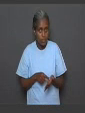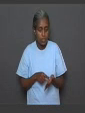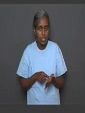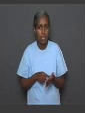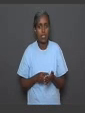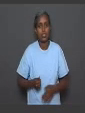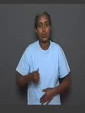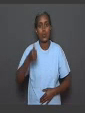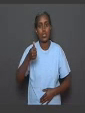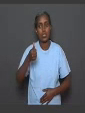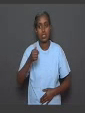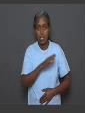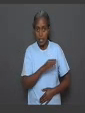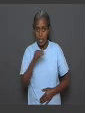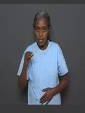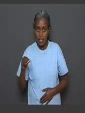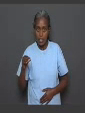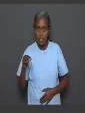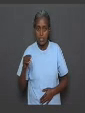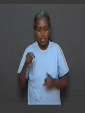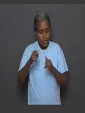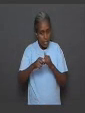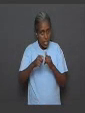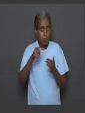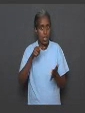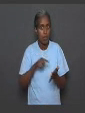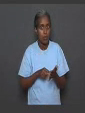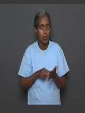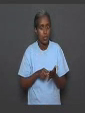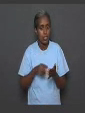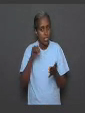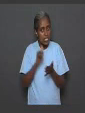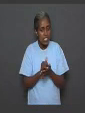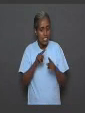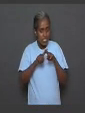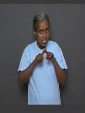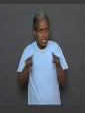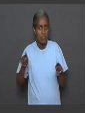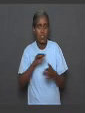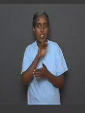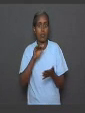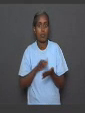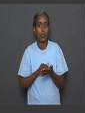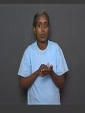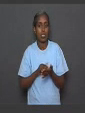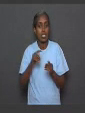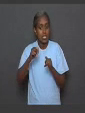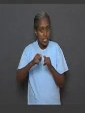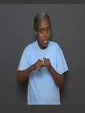the origin and a terminal point that is the difference between the